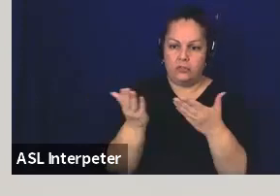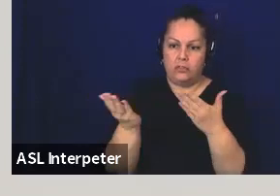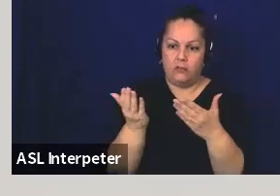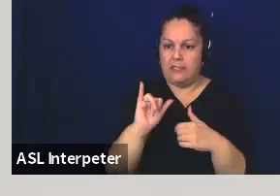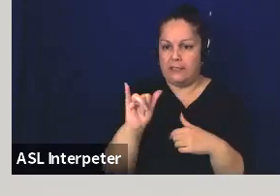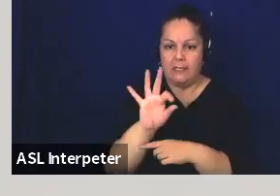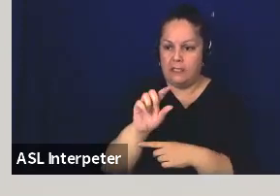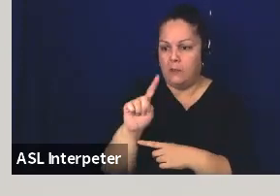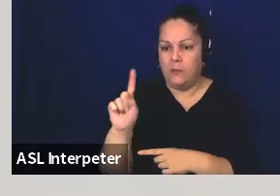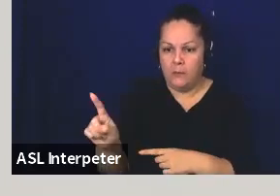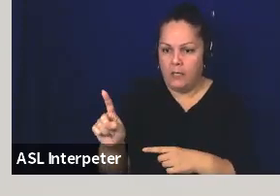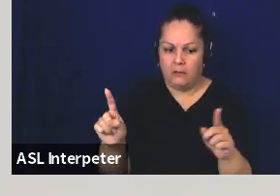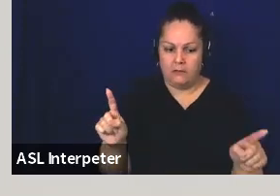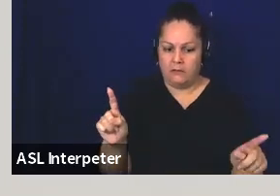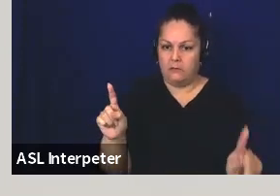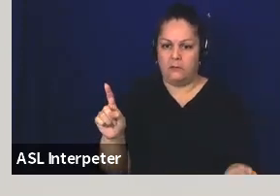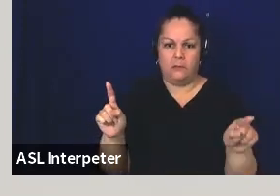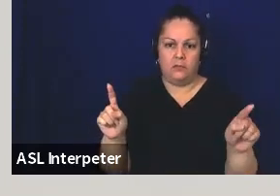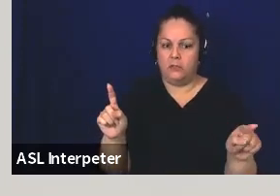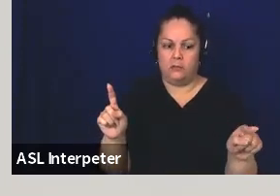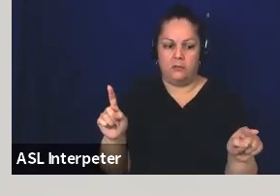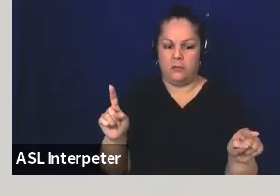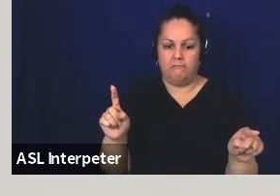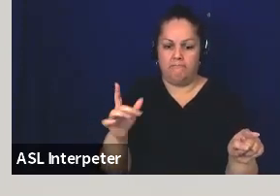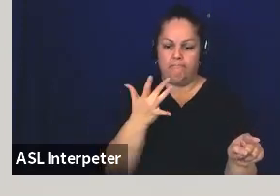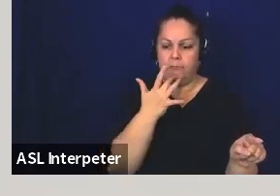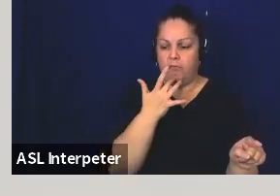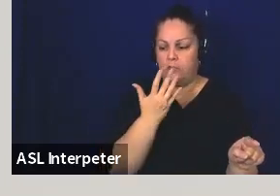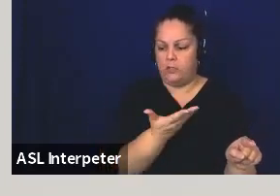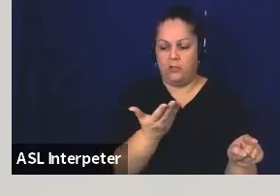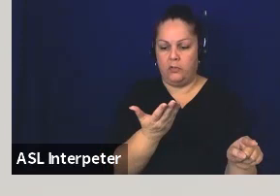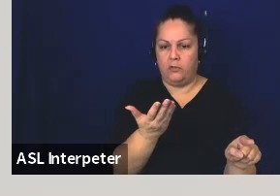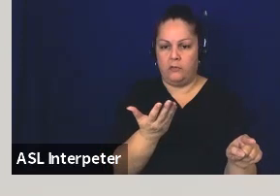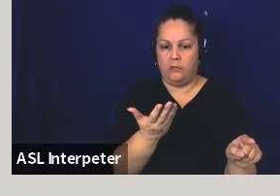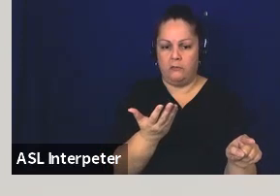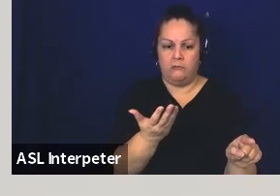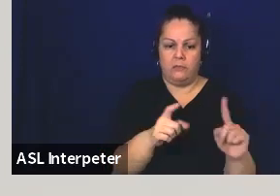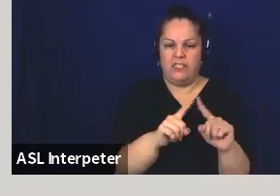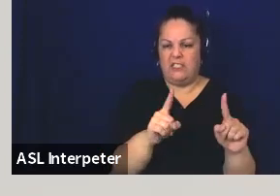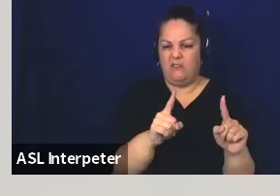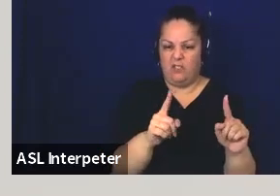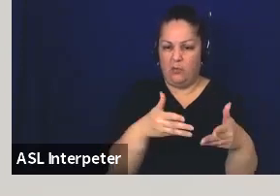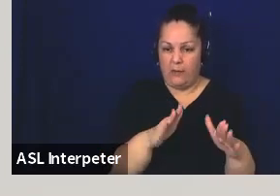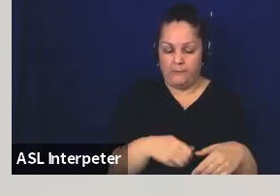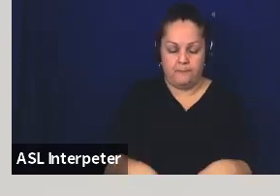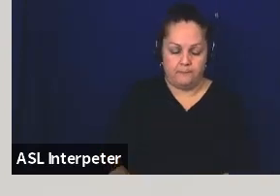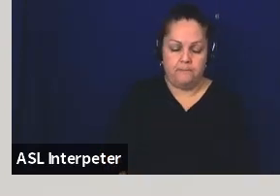like 911 when the individual prefers you to go about it in a different way.